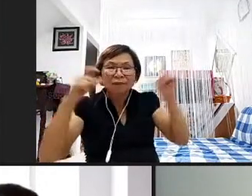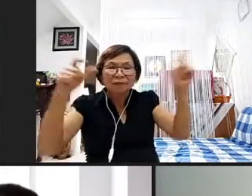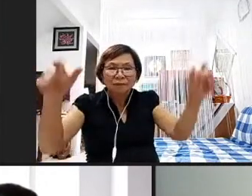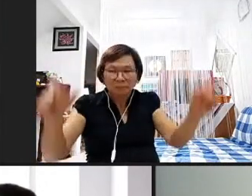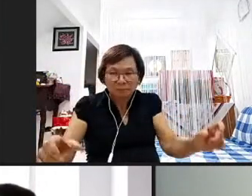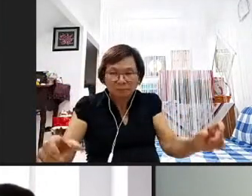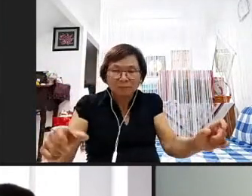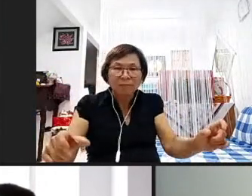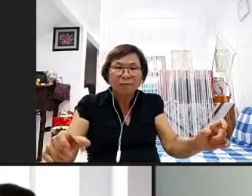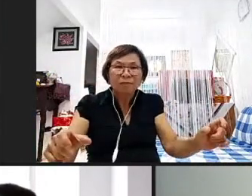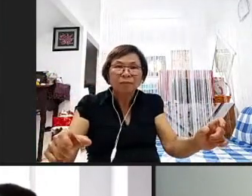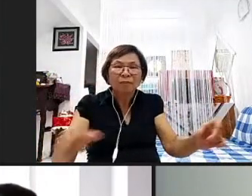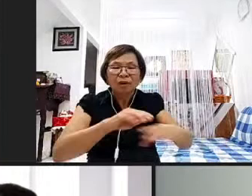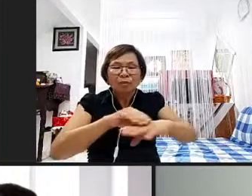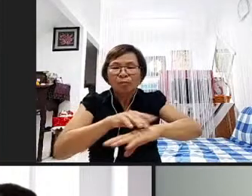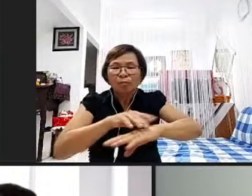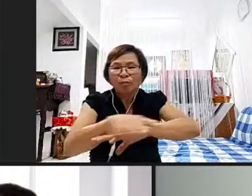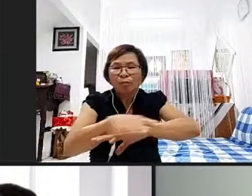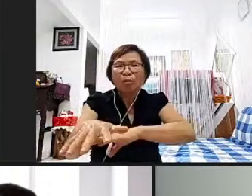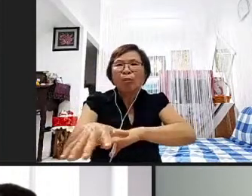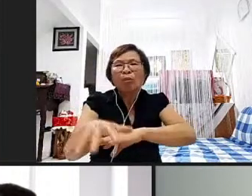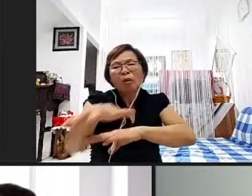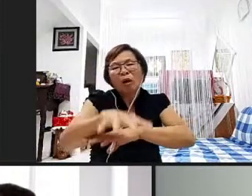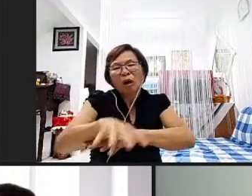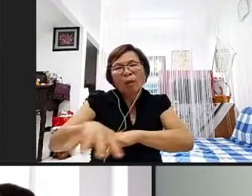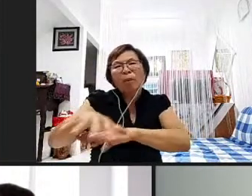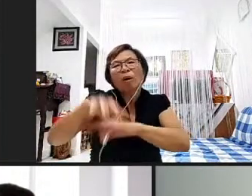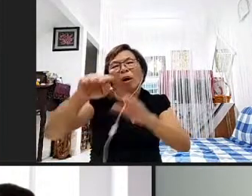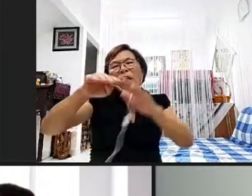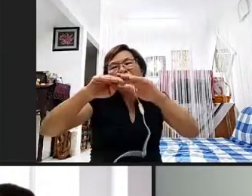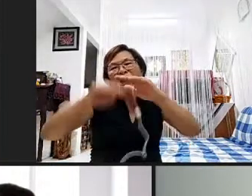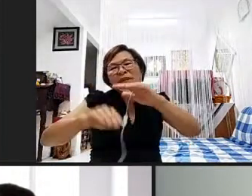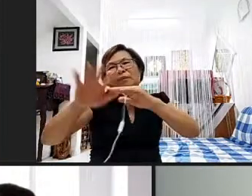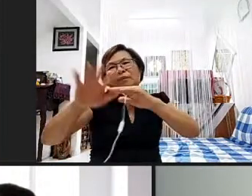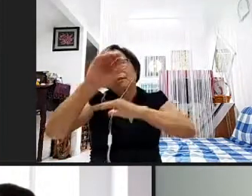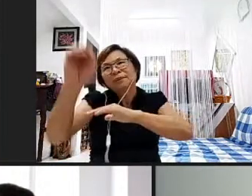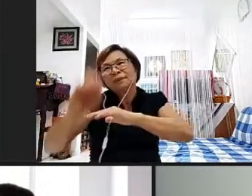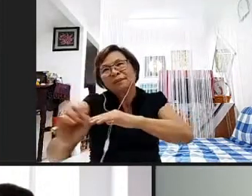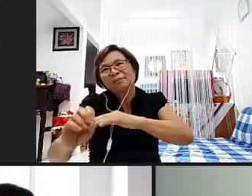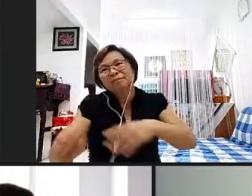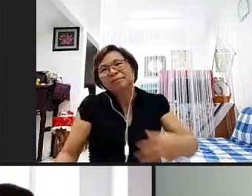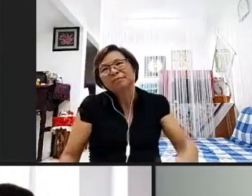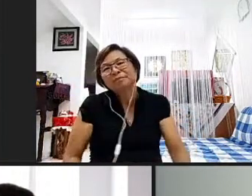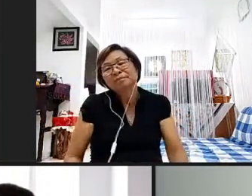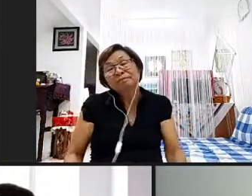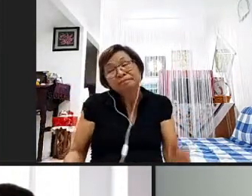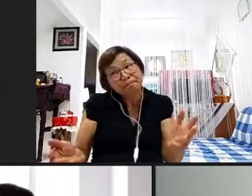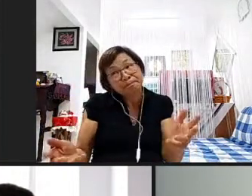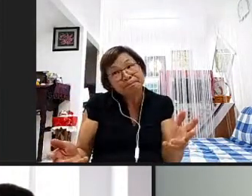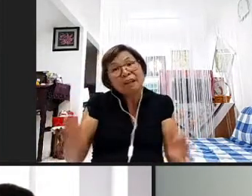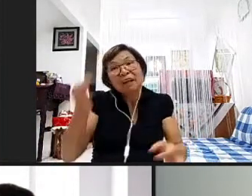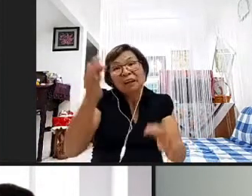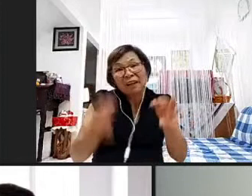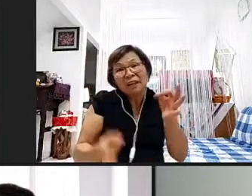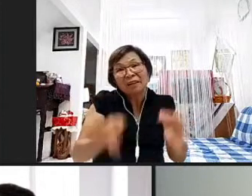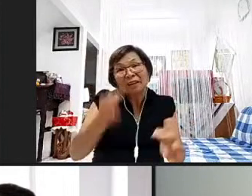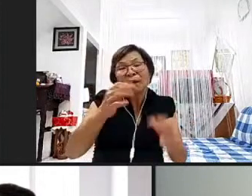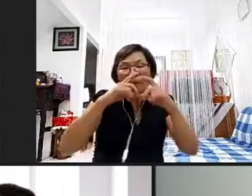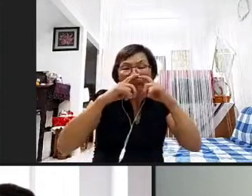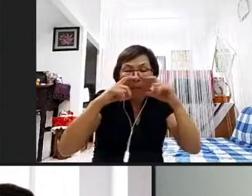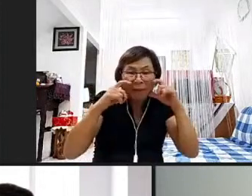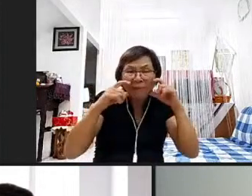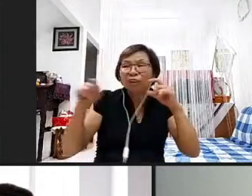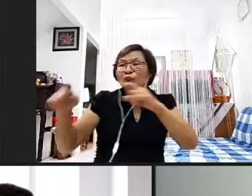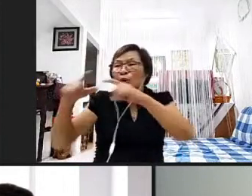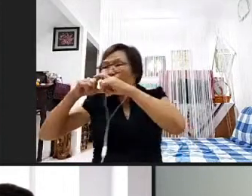chances that he's going to infect you is only about less than 5%. So if he's masked down, you put on